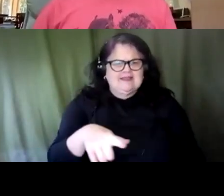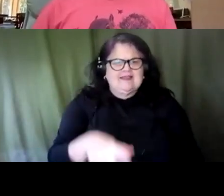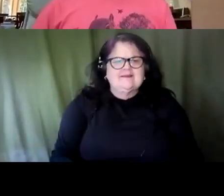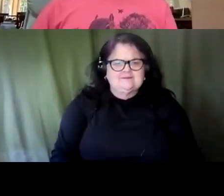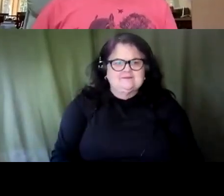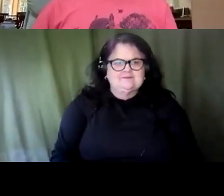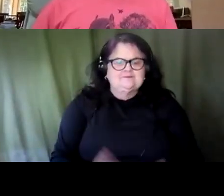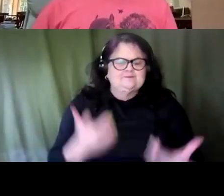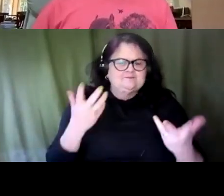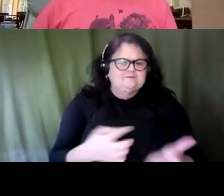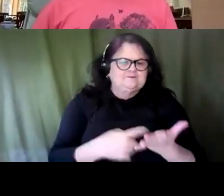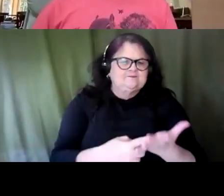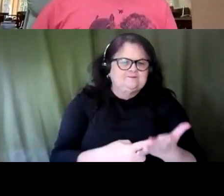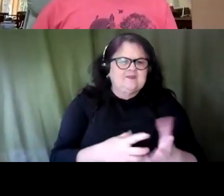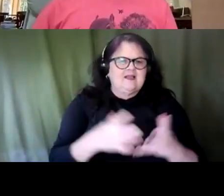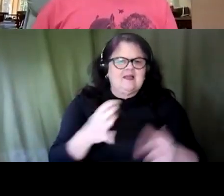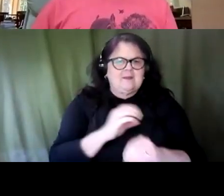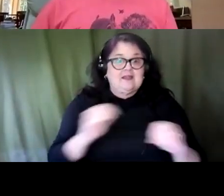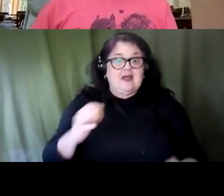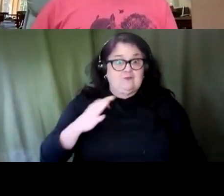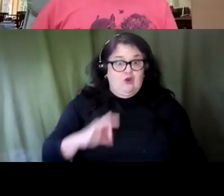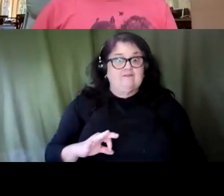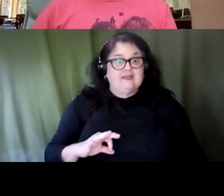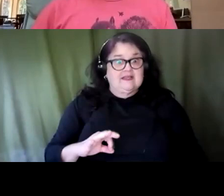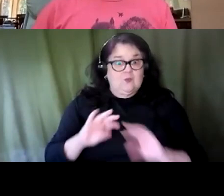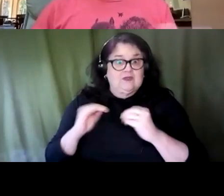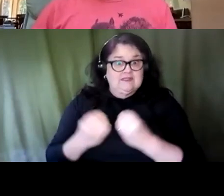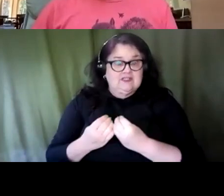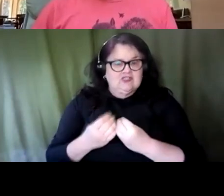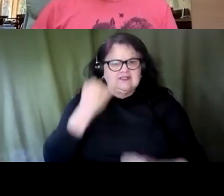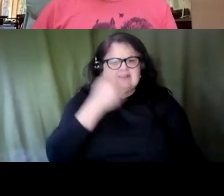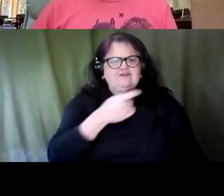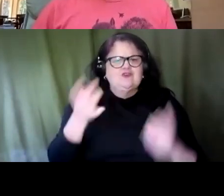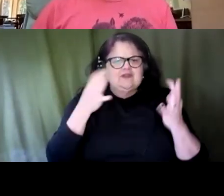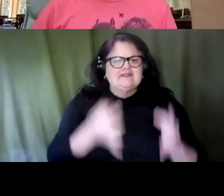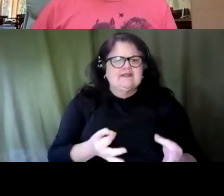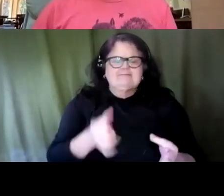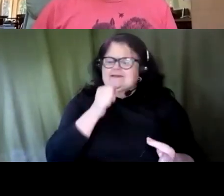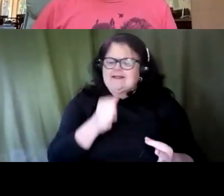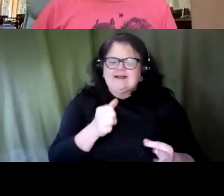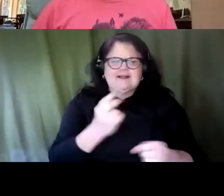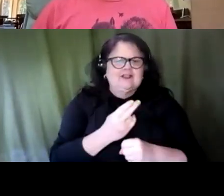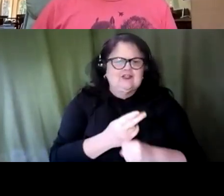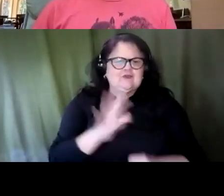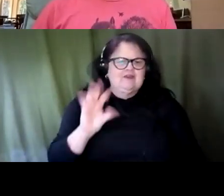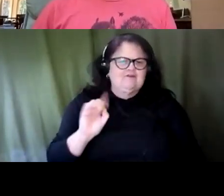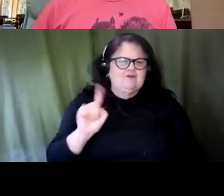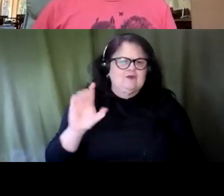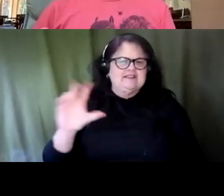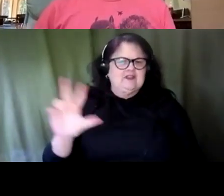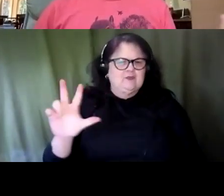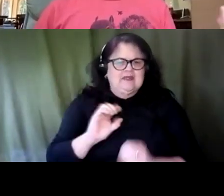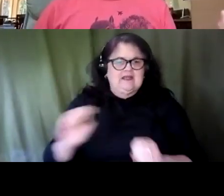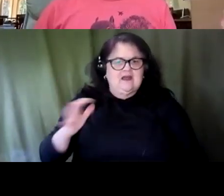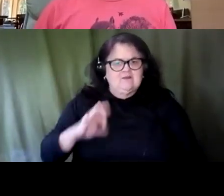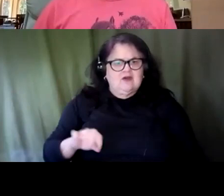So I talked a lot about nonprofits. Then if you decide you're not going to go the 501c3 nonprofit route, then really